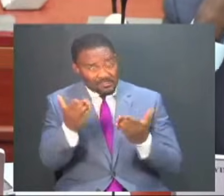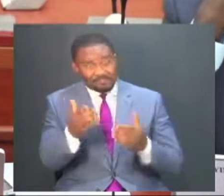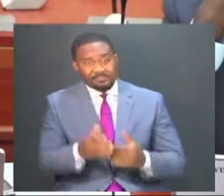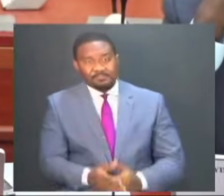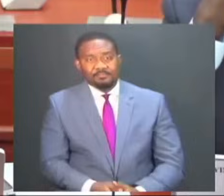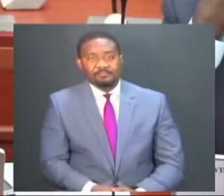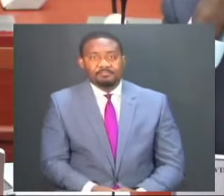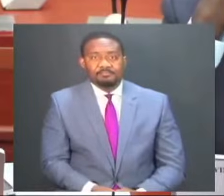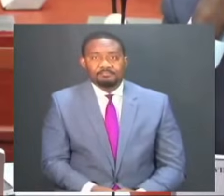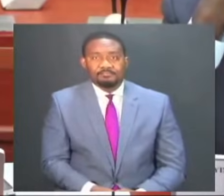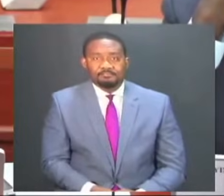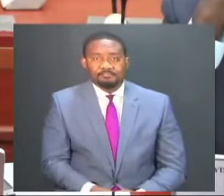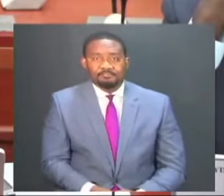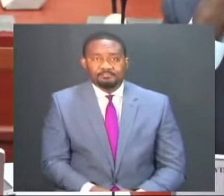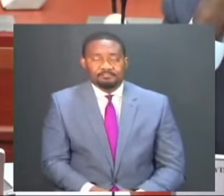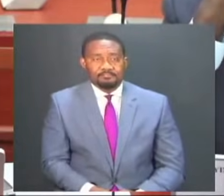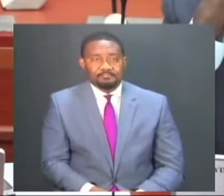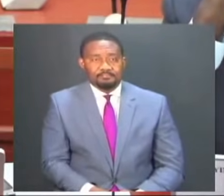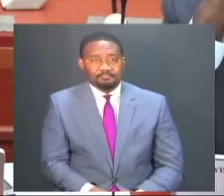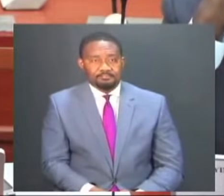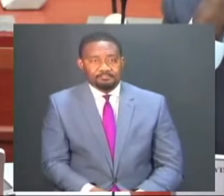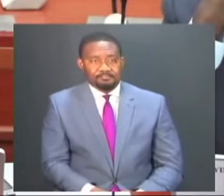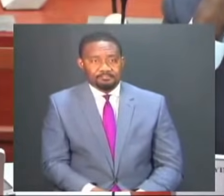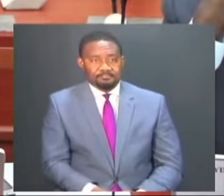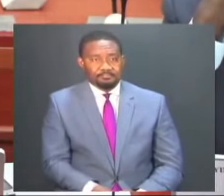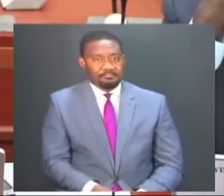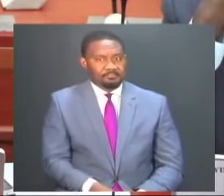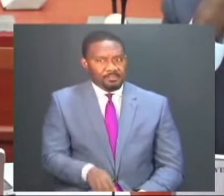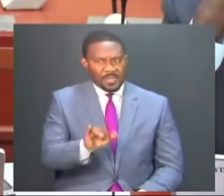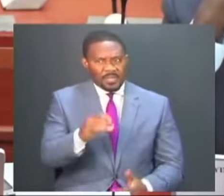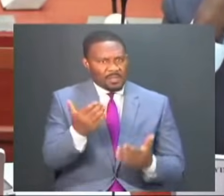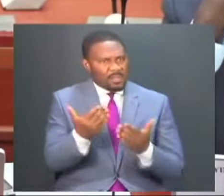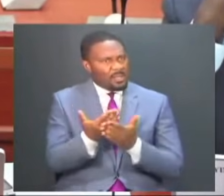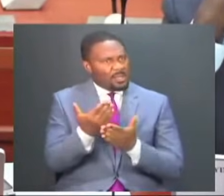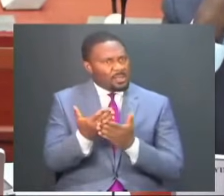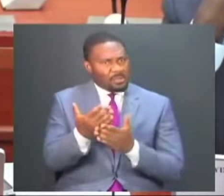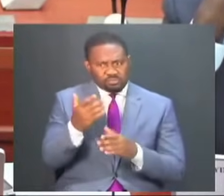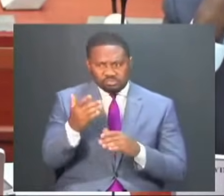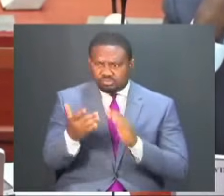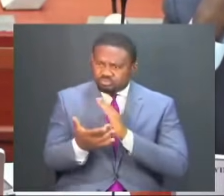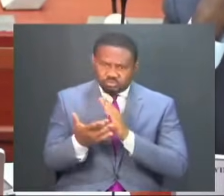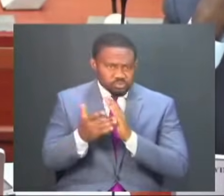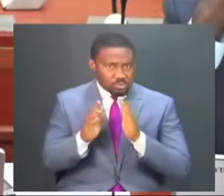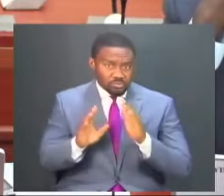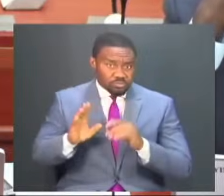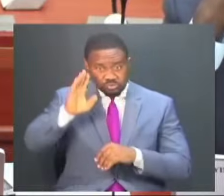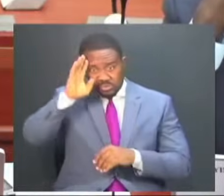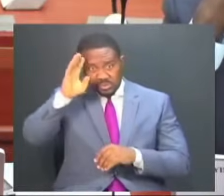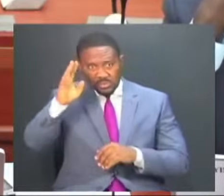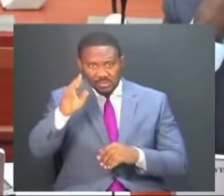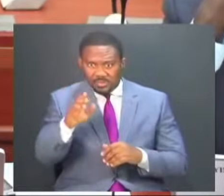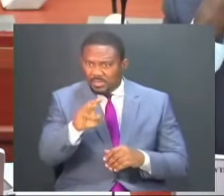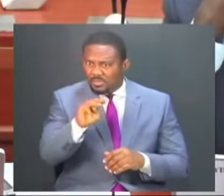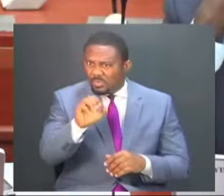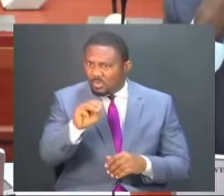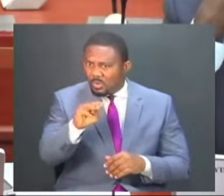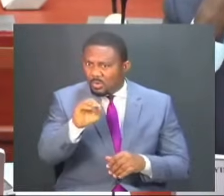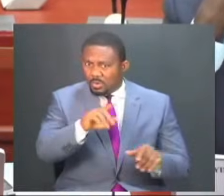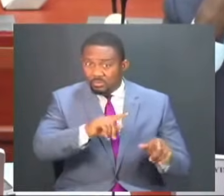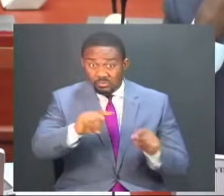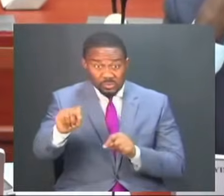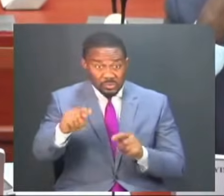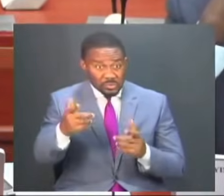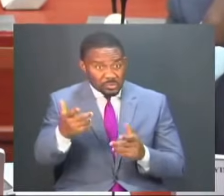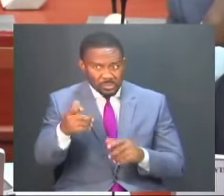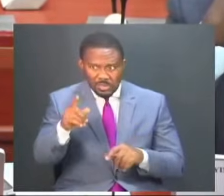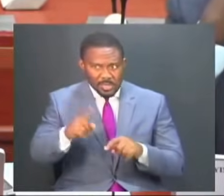Speaker, this is a very emerging trend in our country, and even Momo transactions, we are not able to